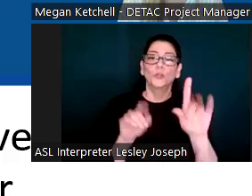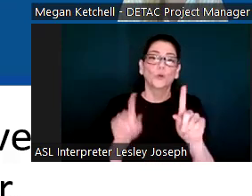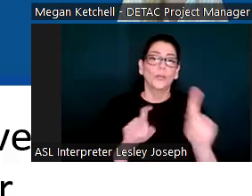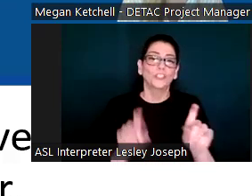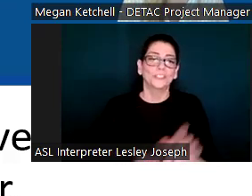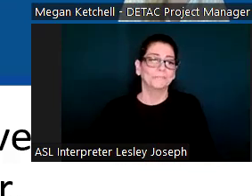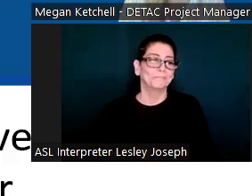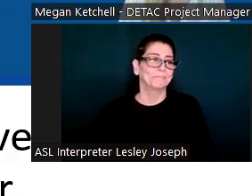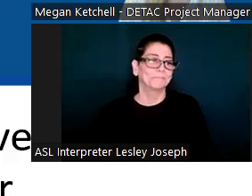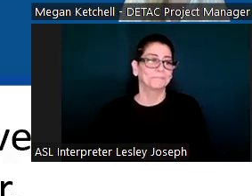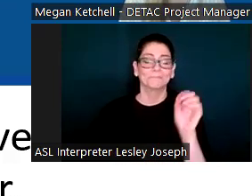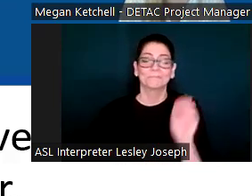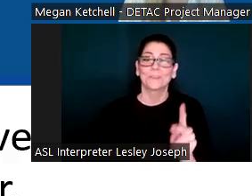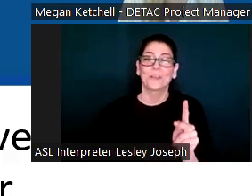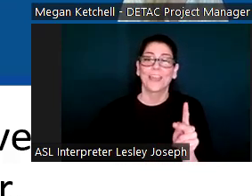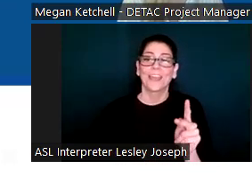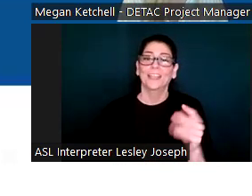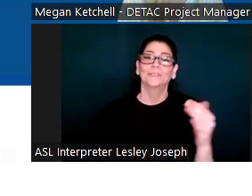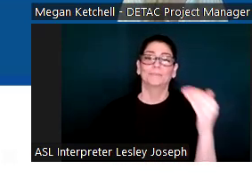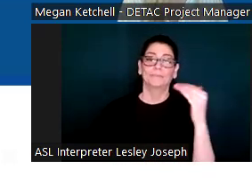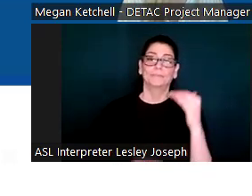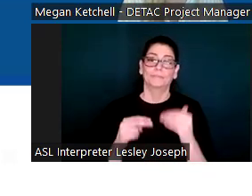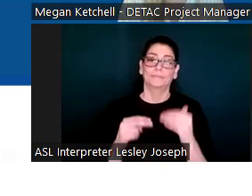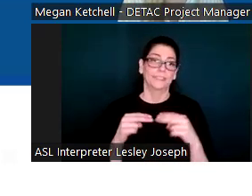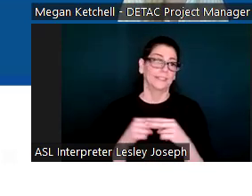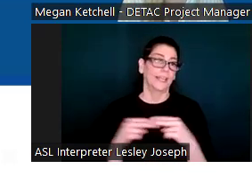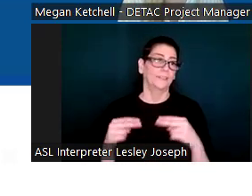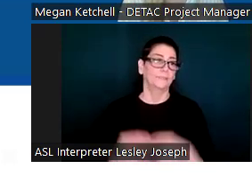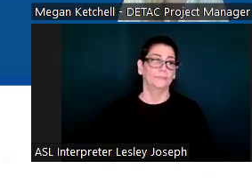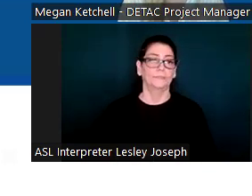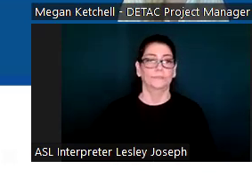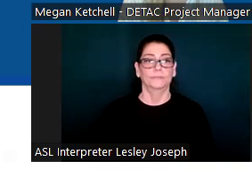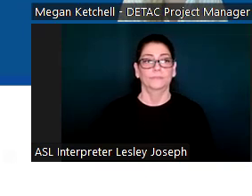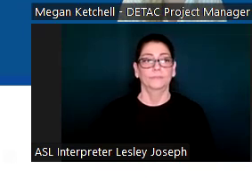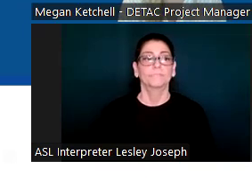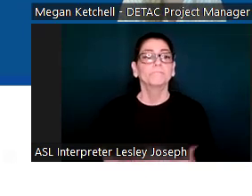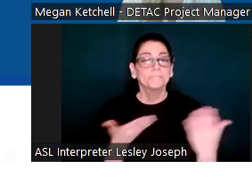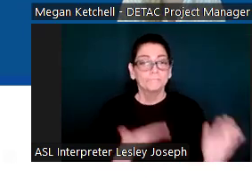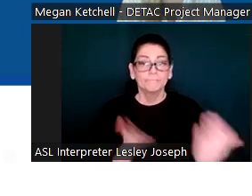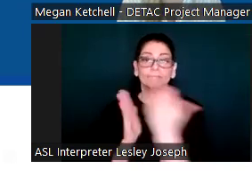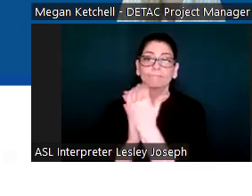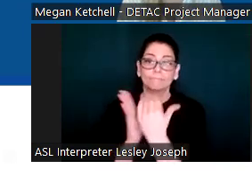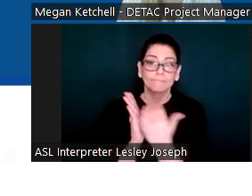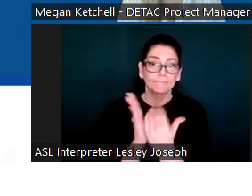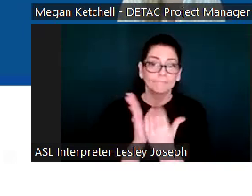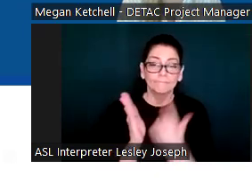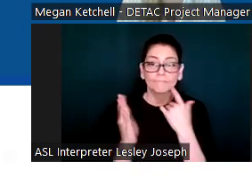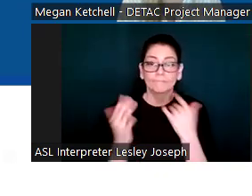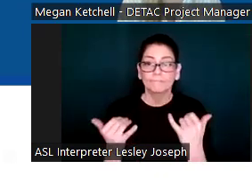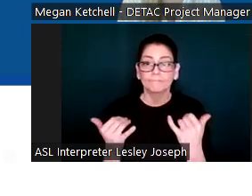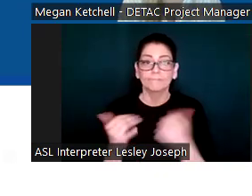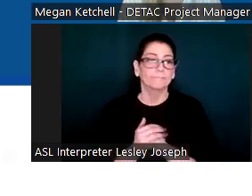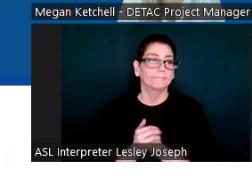All right, and we can go to the next slide. So here's our agenda for today. We're in the middle